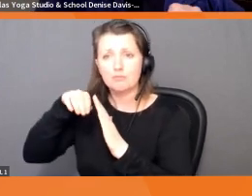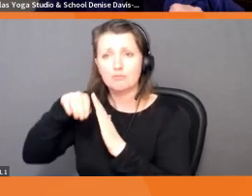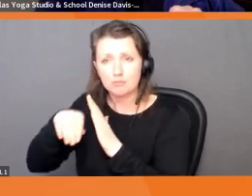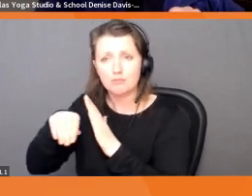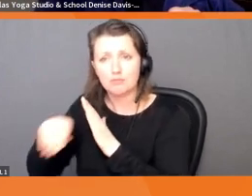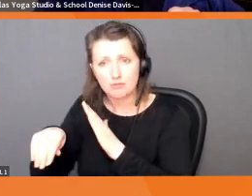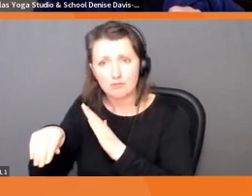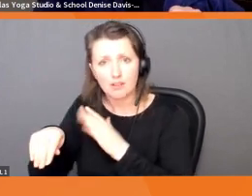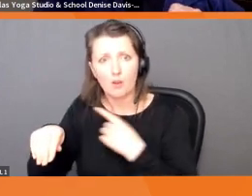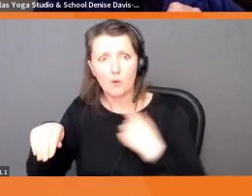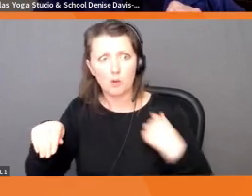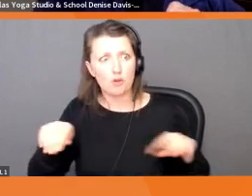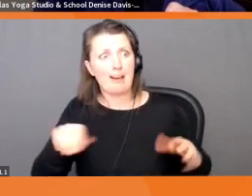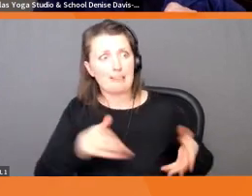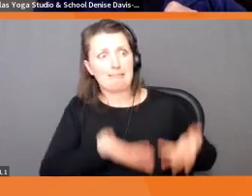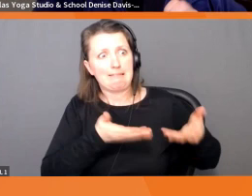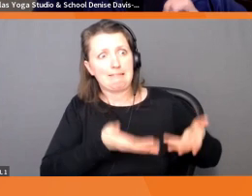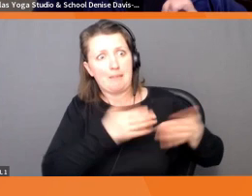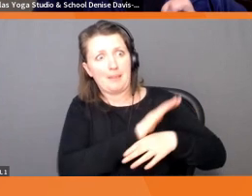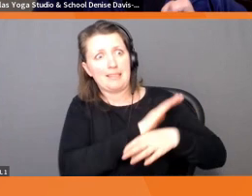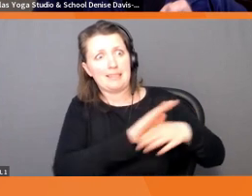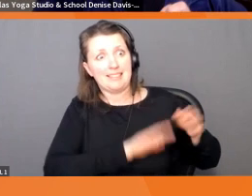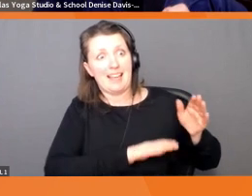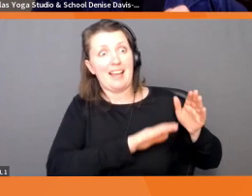really old quote, right?